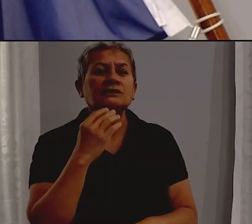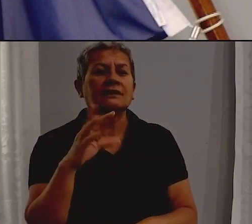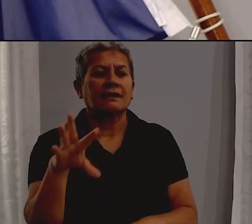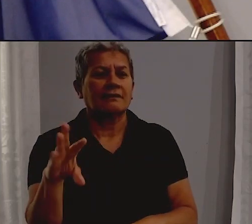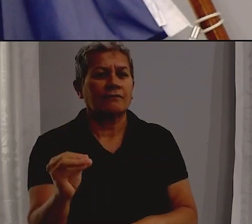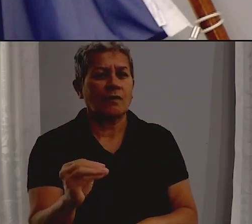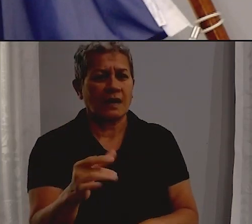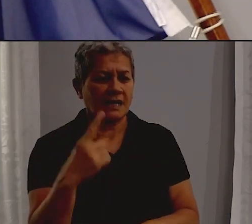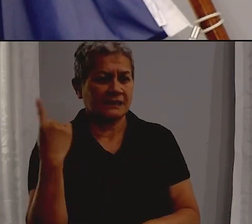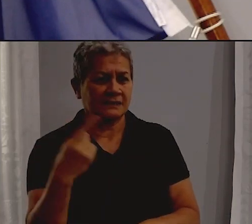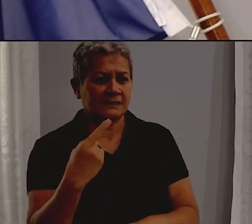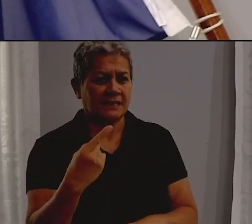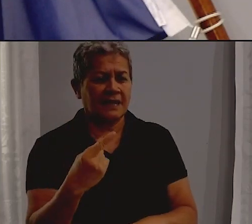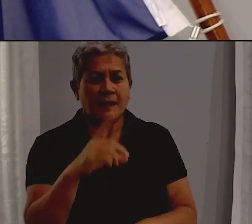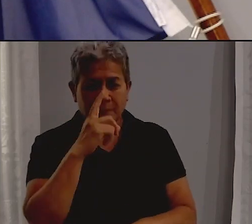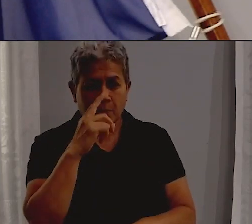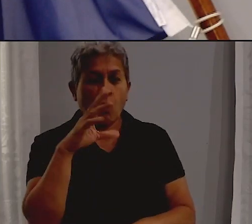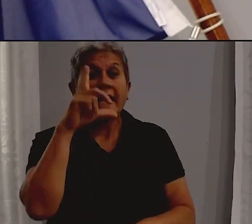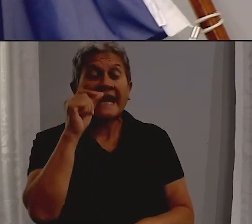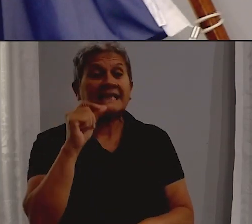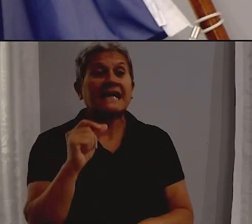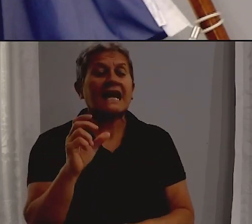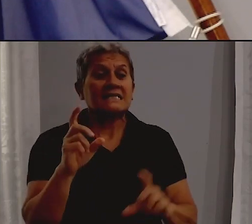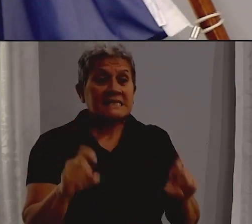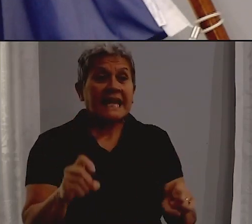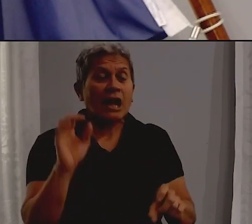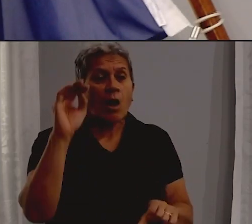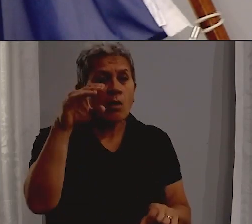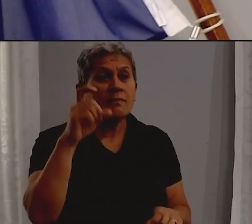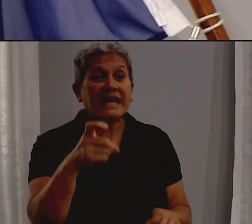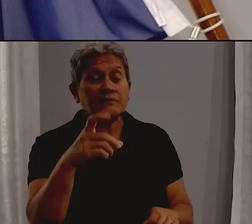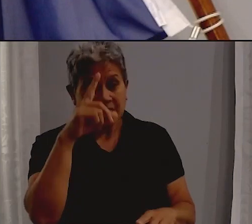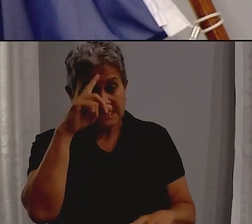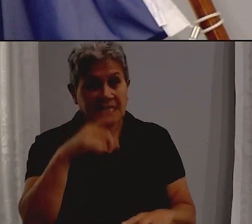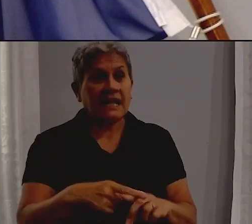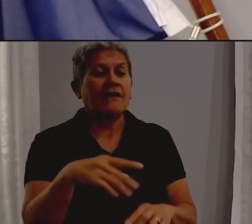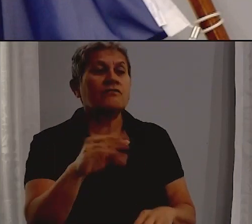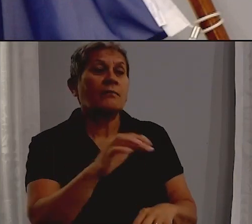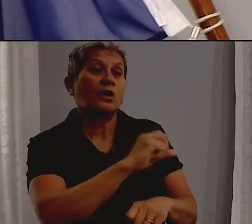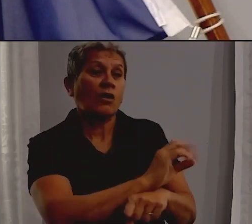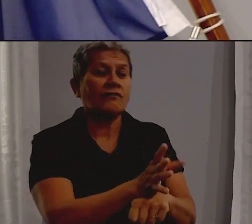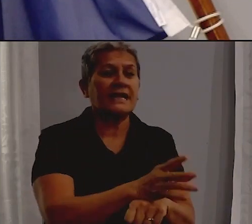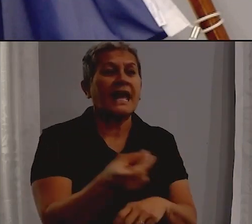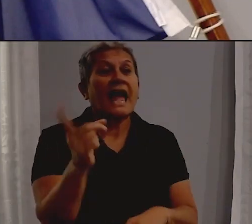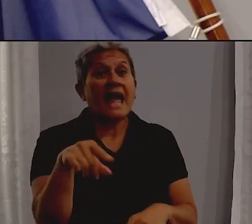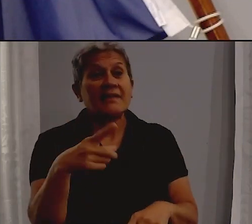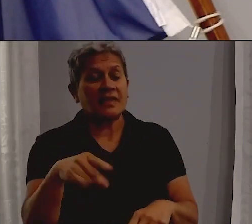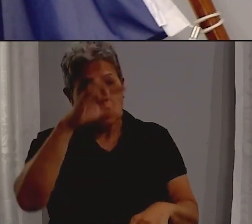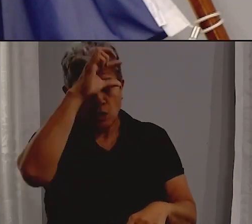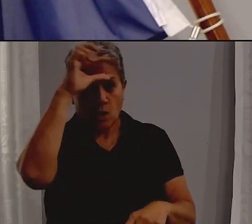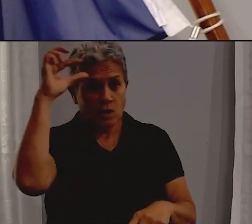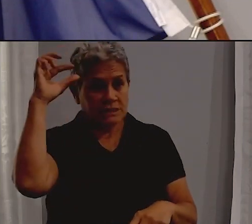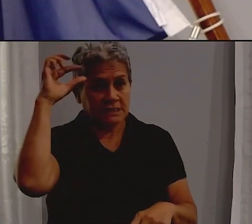health nurses and healthcare assistants operating from the 5 health clinics in Rarotonga and supported by the